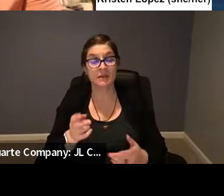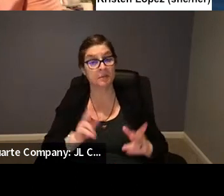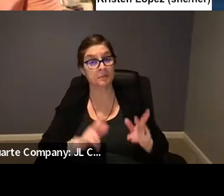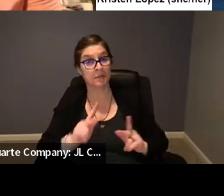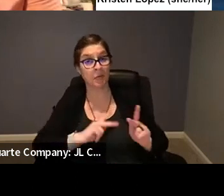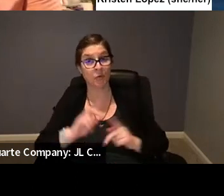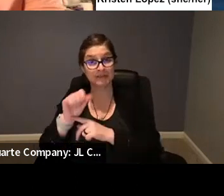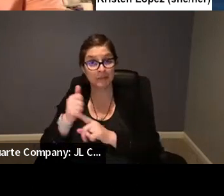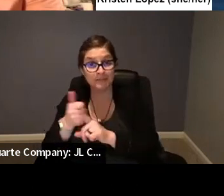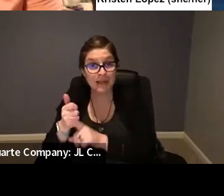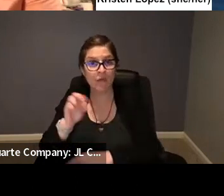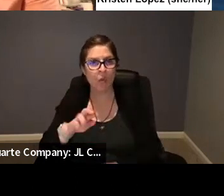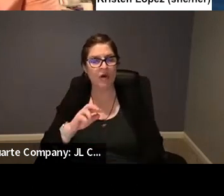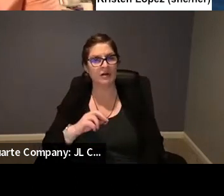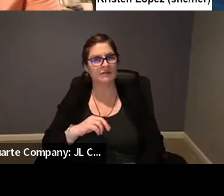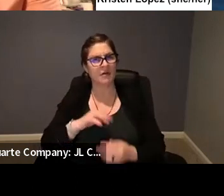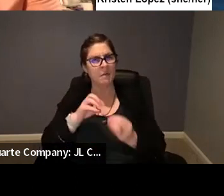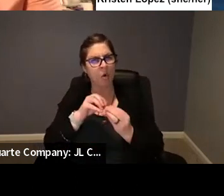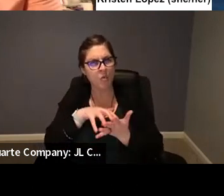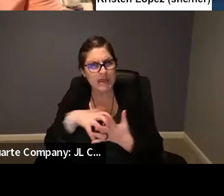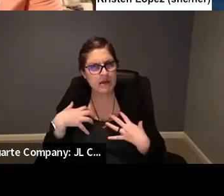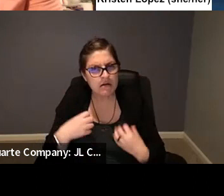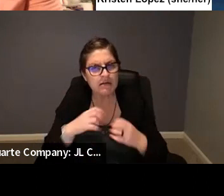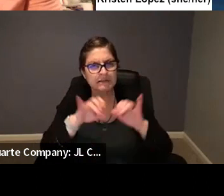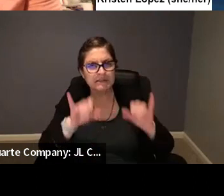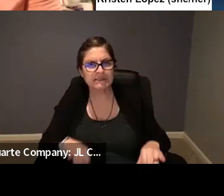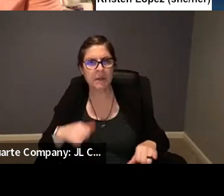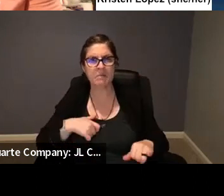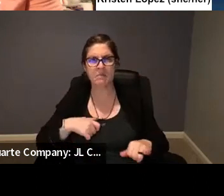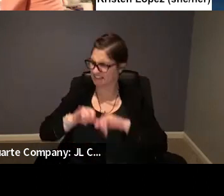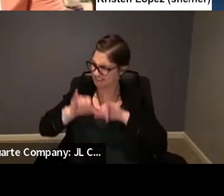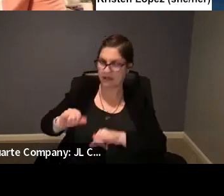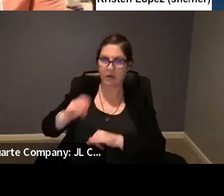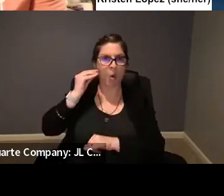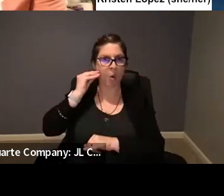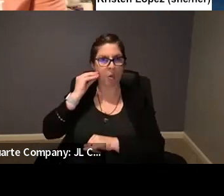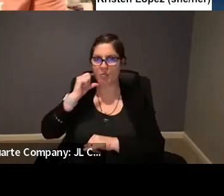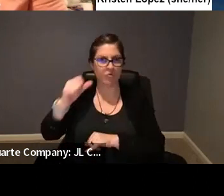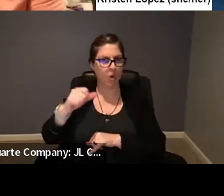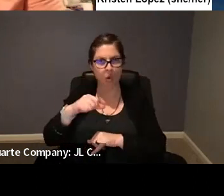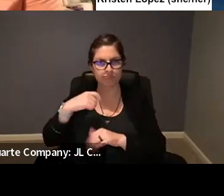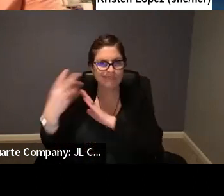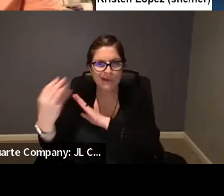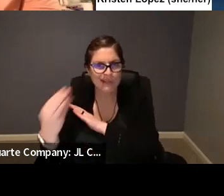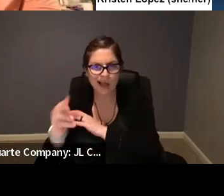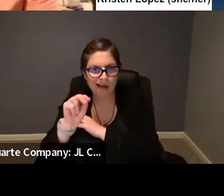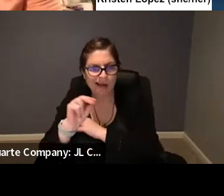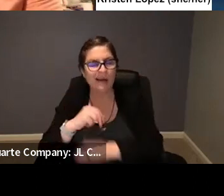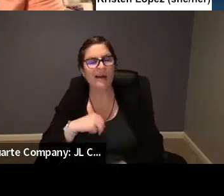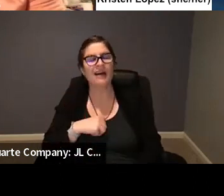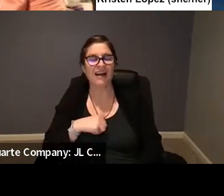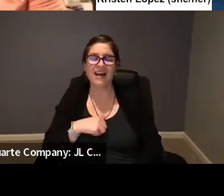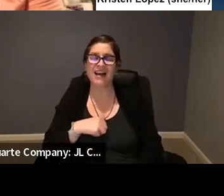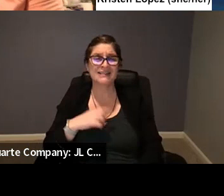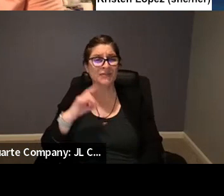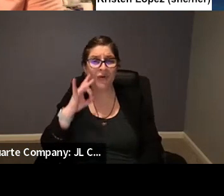their own, you know, just don't go outside, you know, if you're sick, if you're scared, stay home. And it's like, you know, we live in a horrible